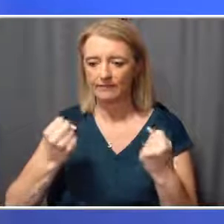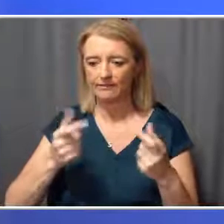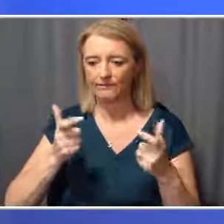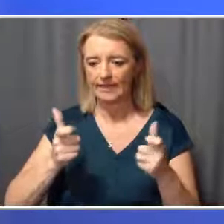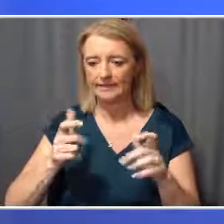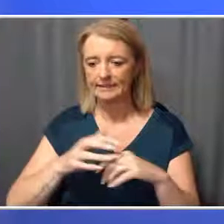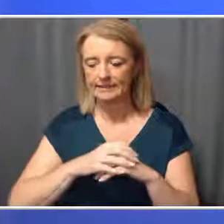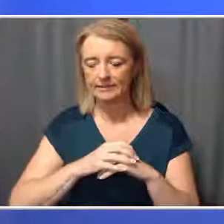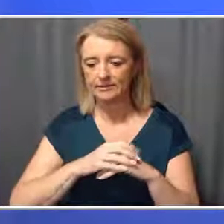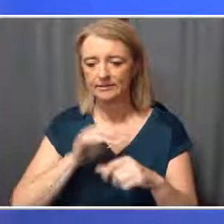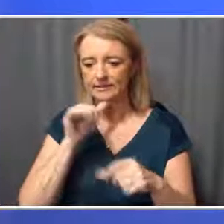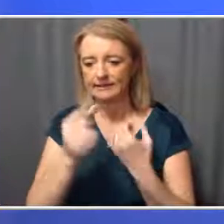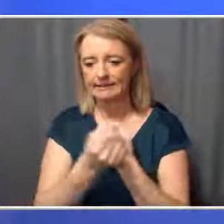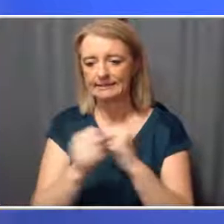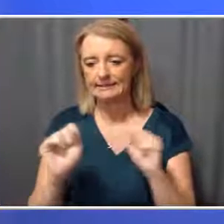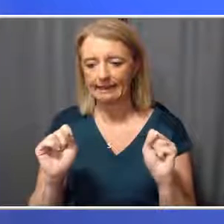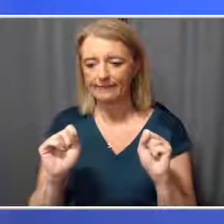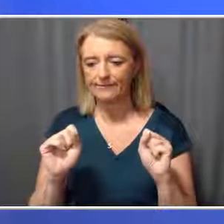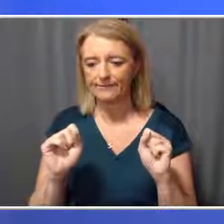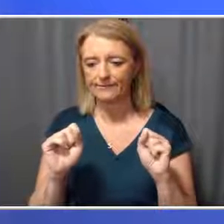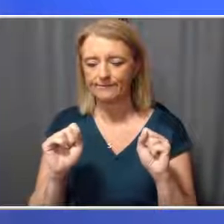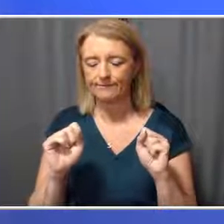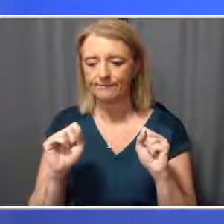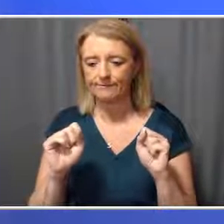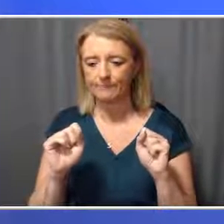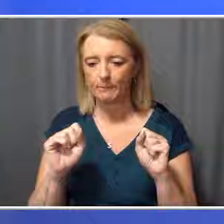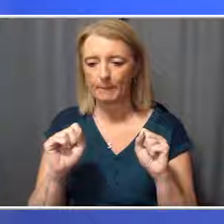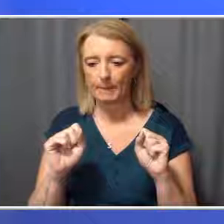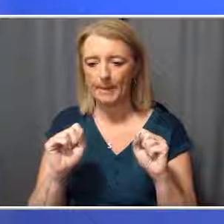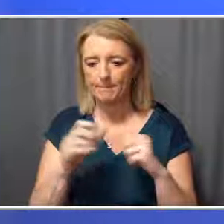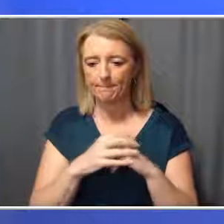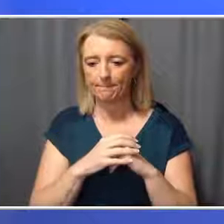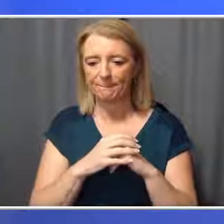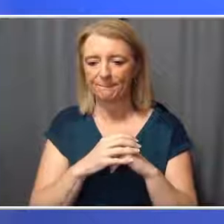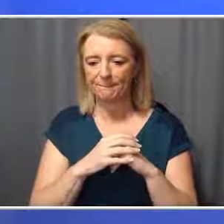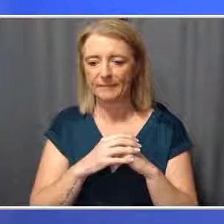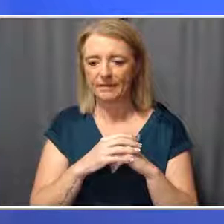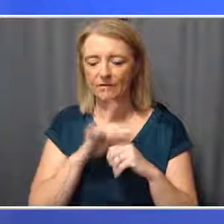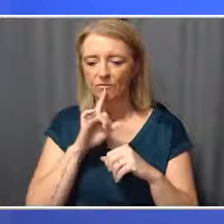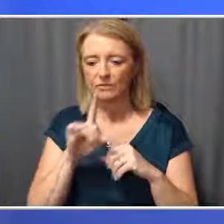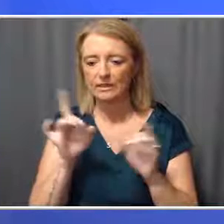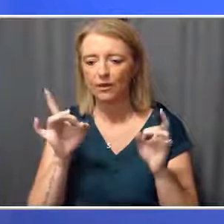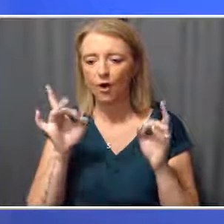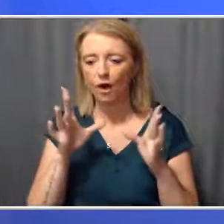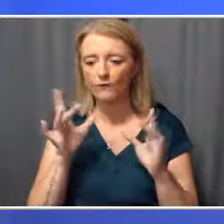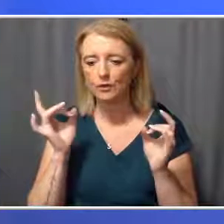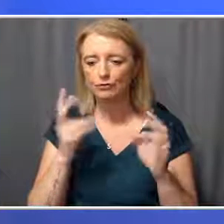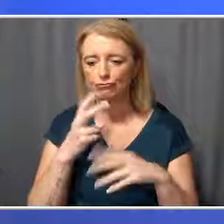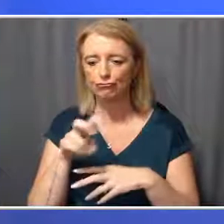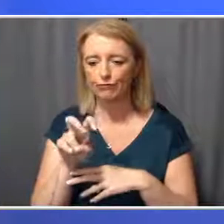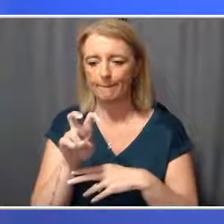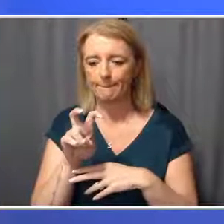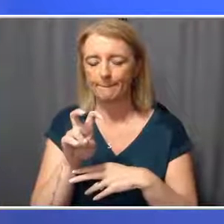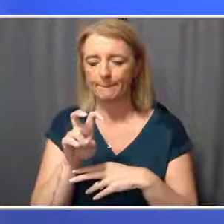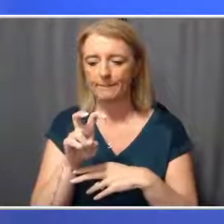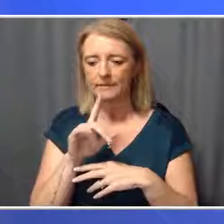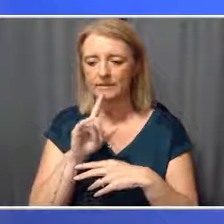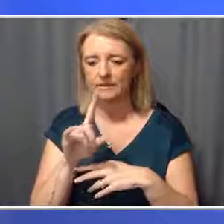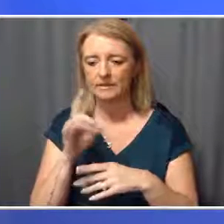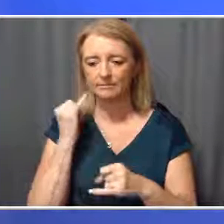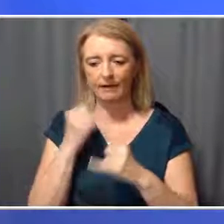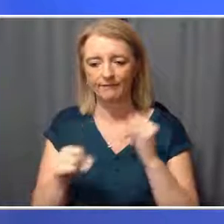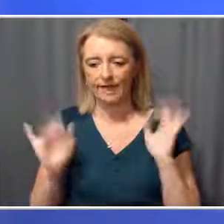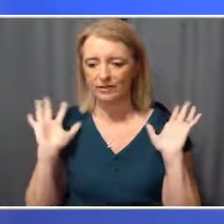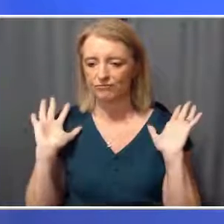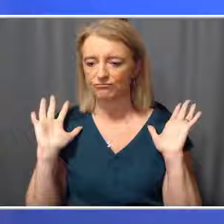okay. So. Yeah. Well, Dr. McGee, you're a hand surgeon specialized after plastic surgery training. How